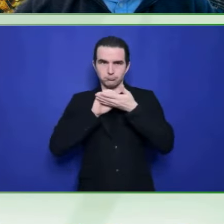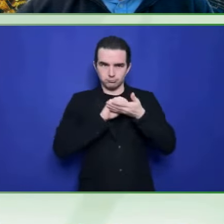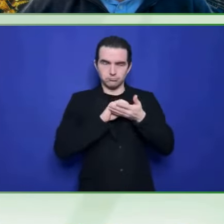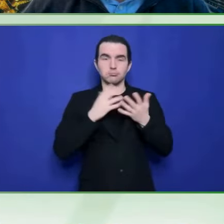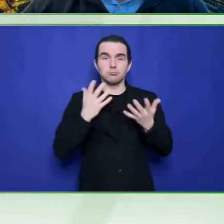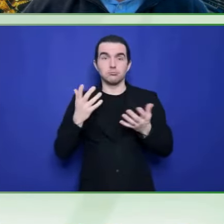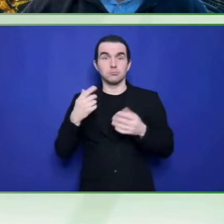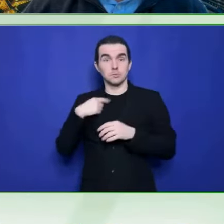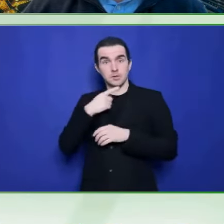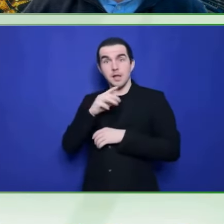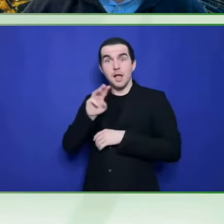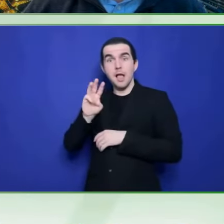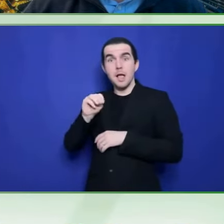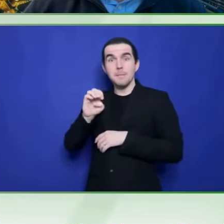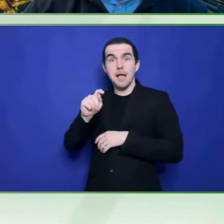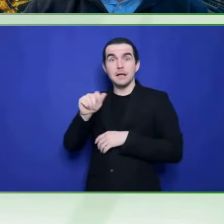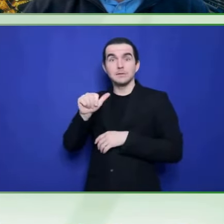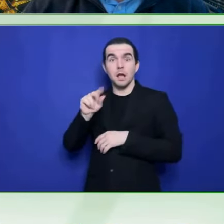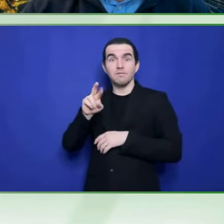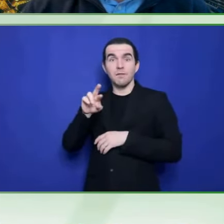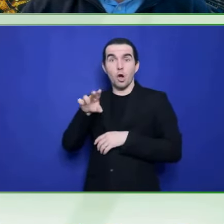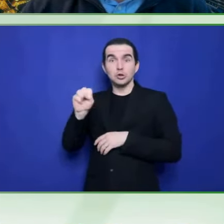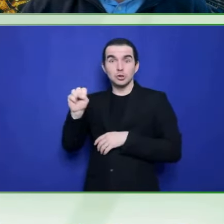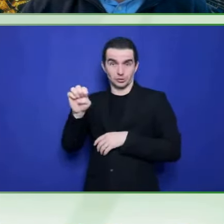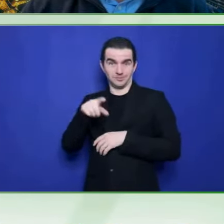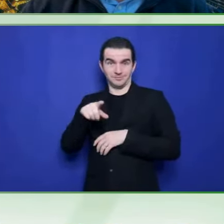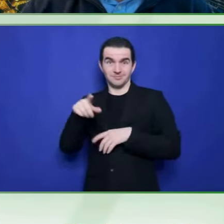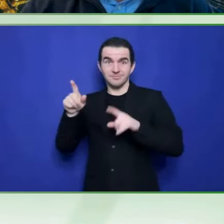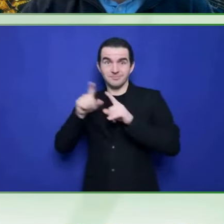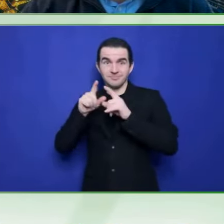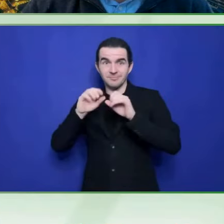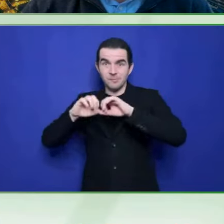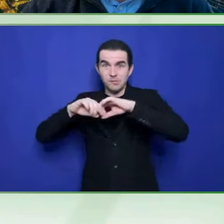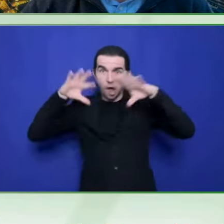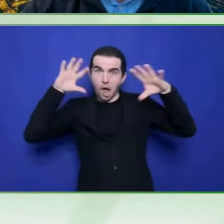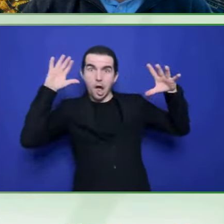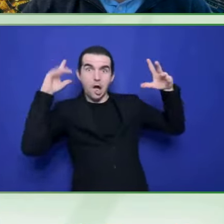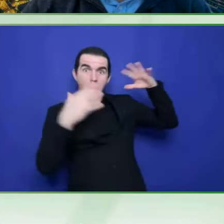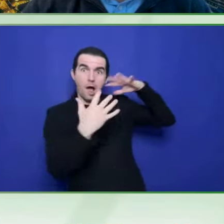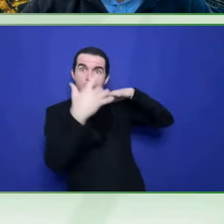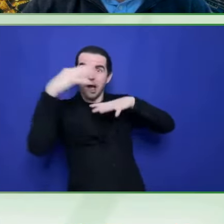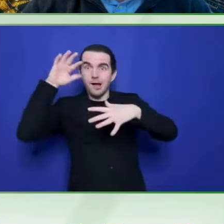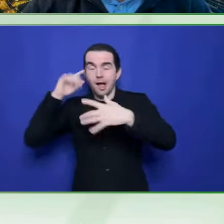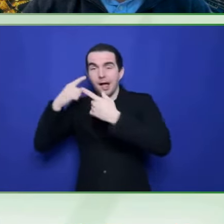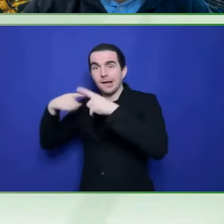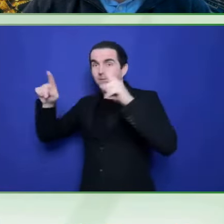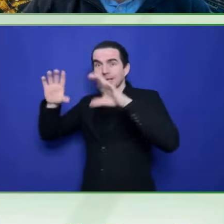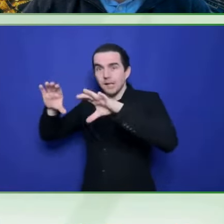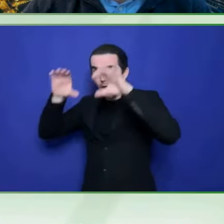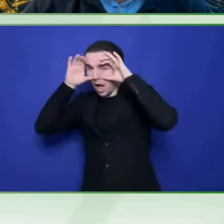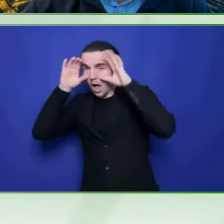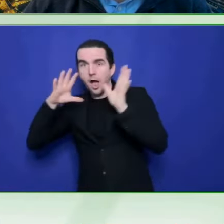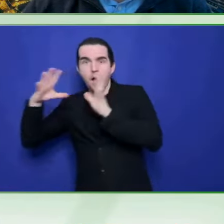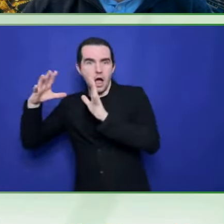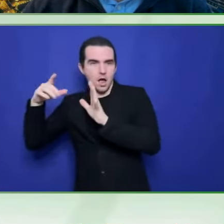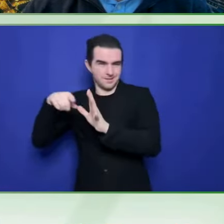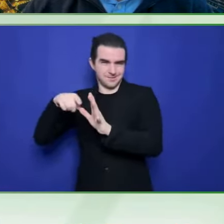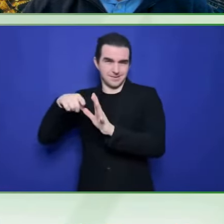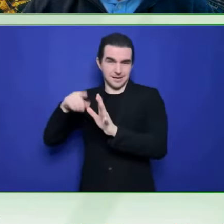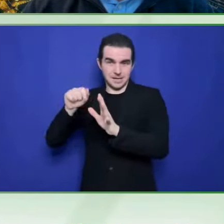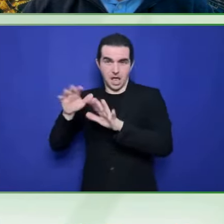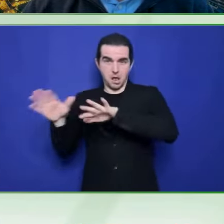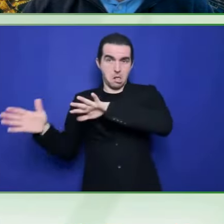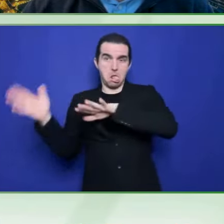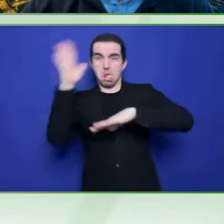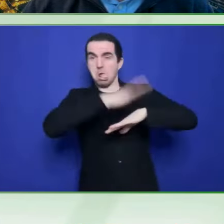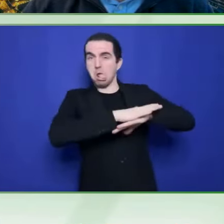Transport has a huge wealth of data, but I'm afraid that for some less enlightened